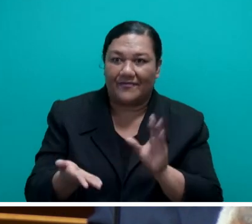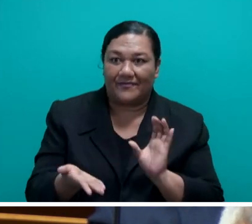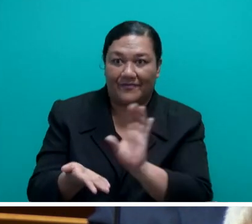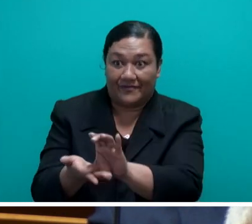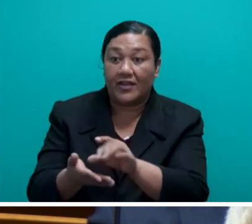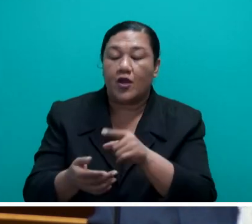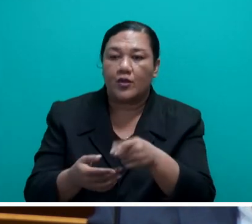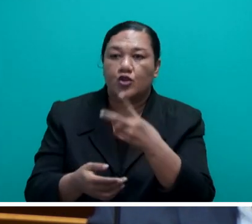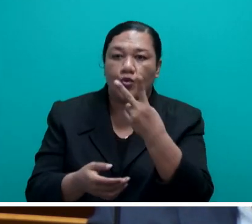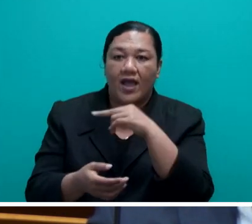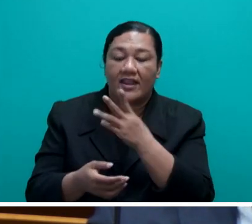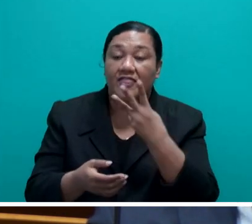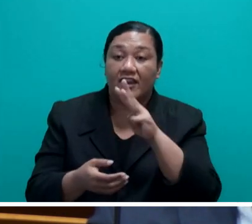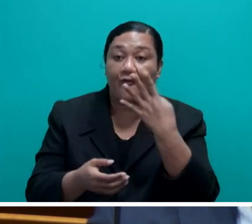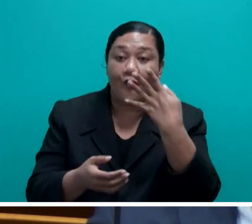totaling